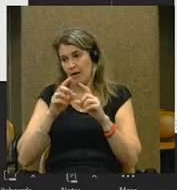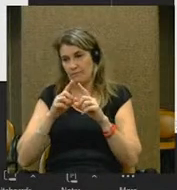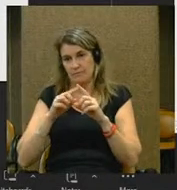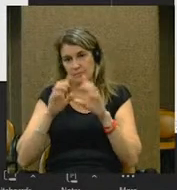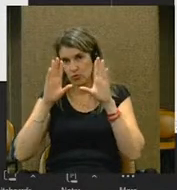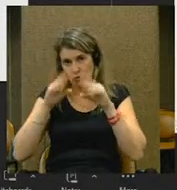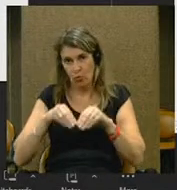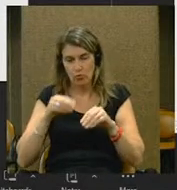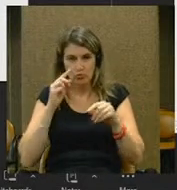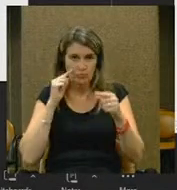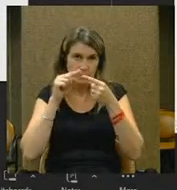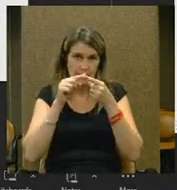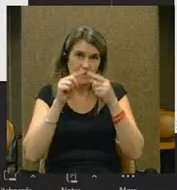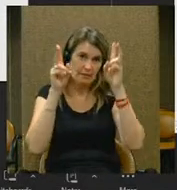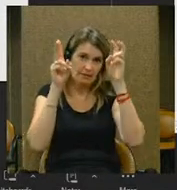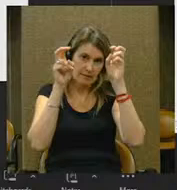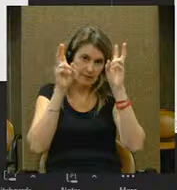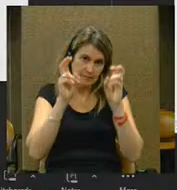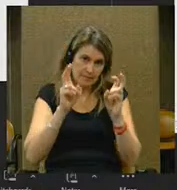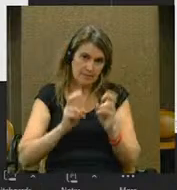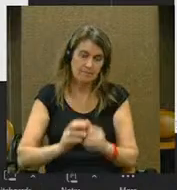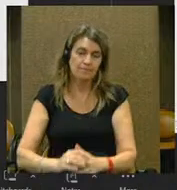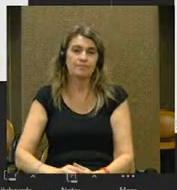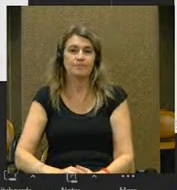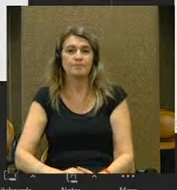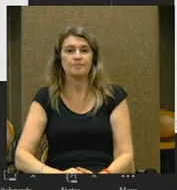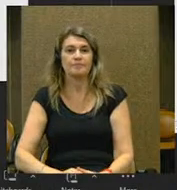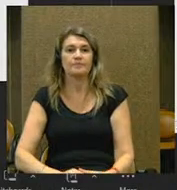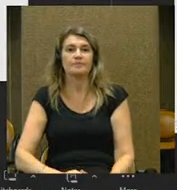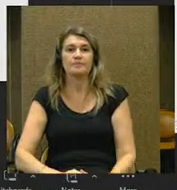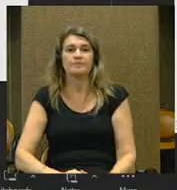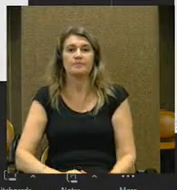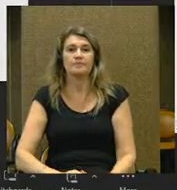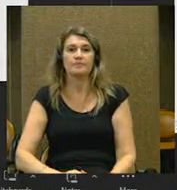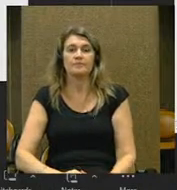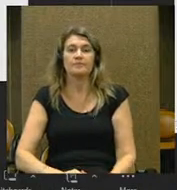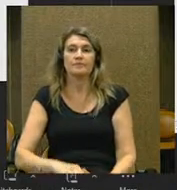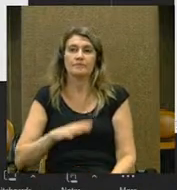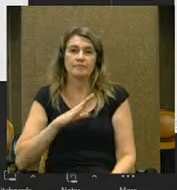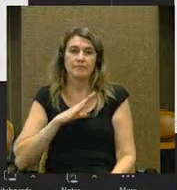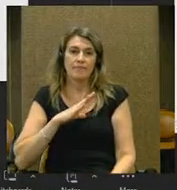I'll go into a little more detail in some of the measures I just described.